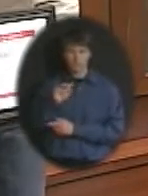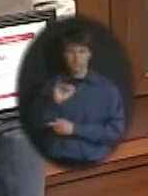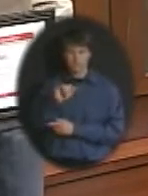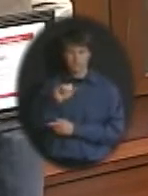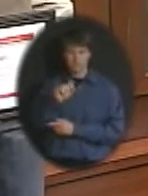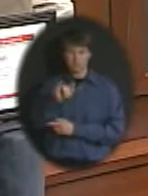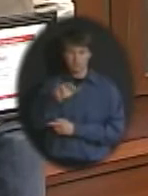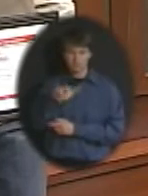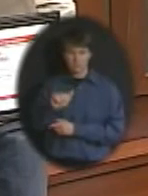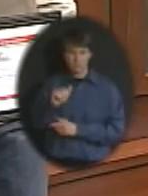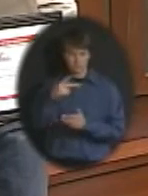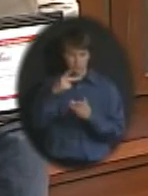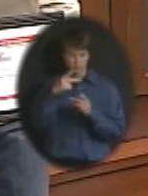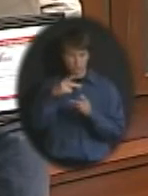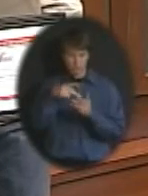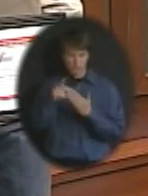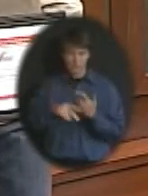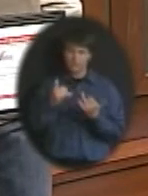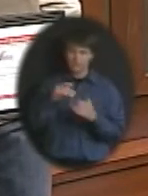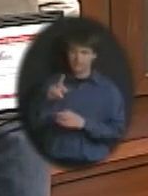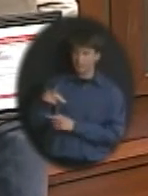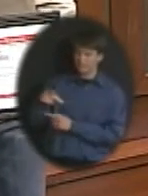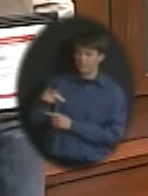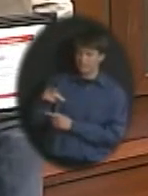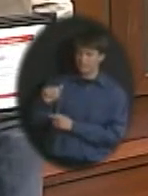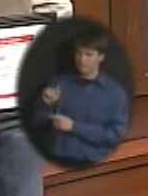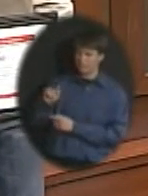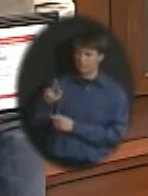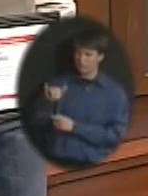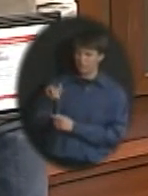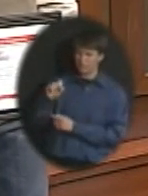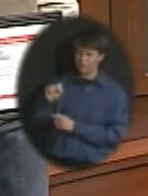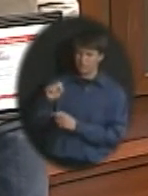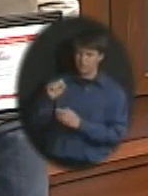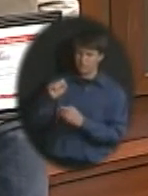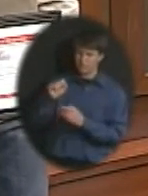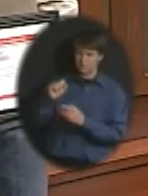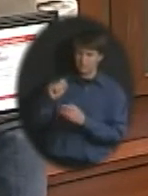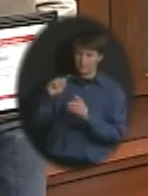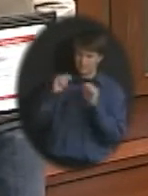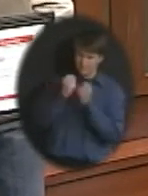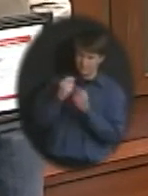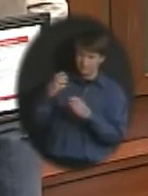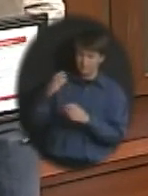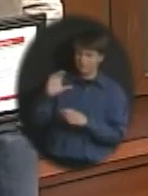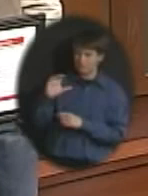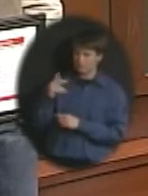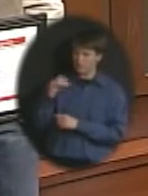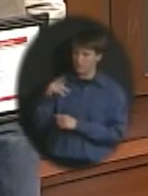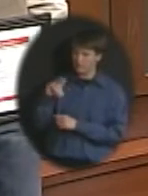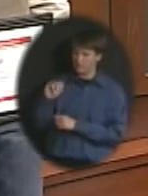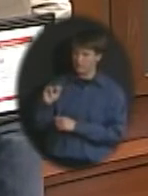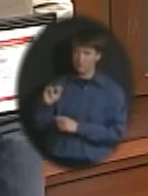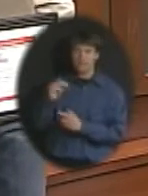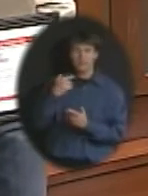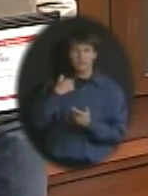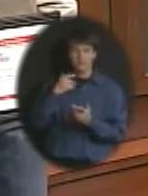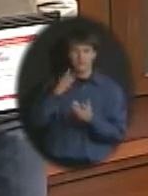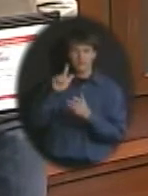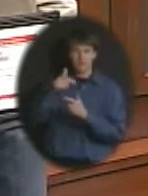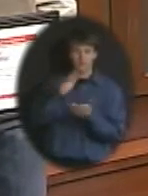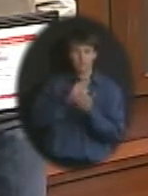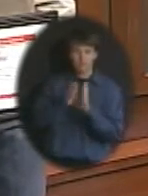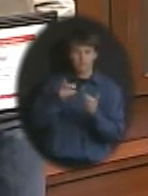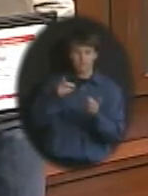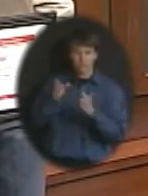playing career, Don was the Patriots' assistant strength and conditioning coach and team chaplain. He later became director of NFL programs for Pro